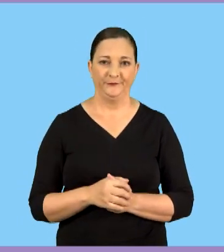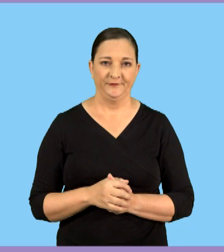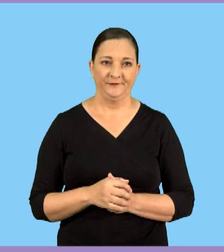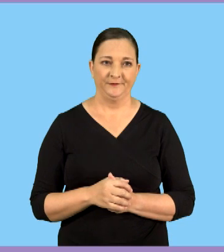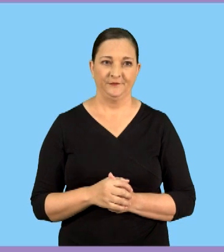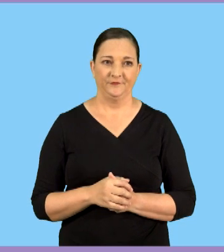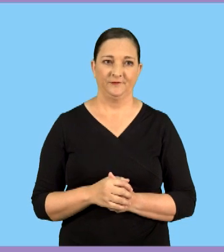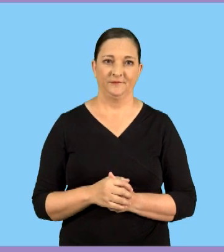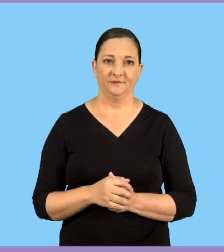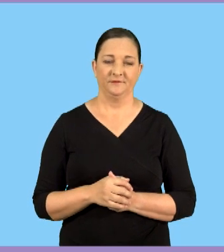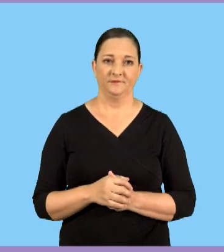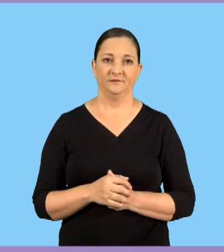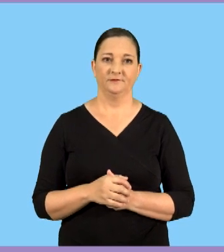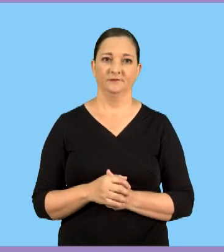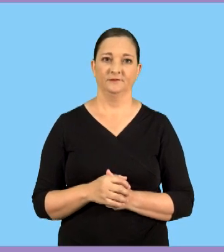32.